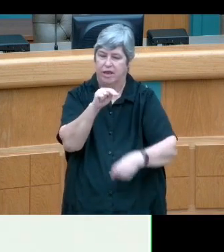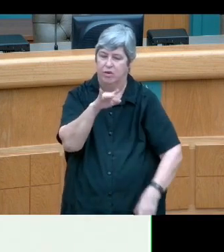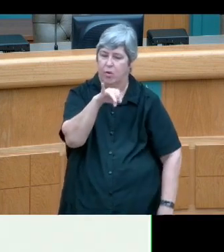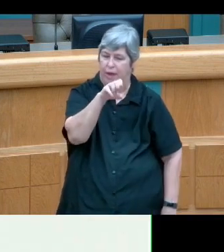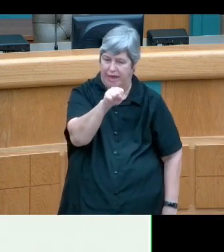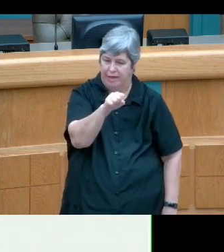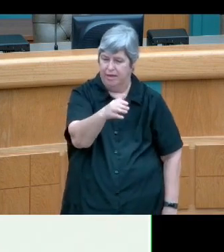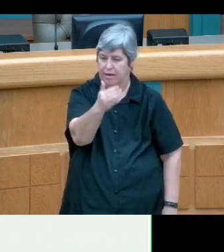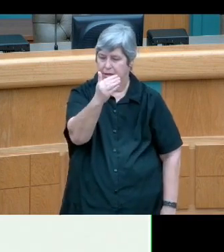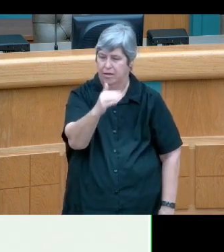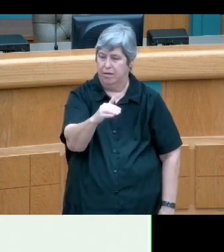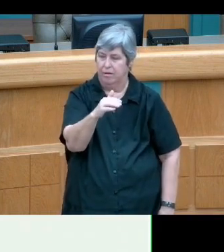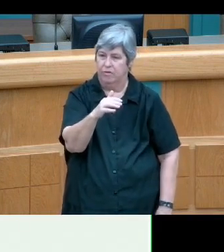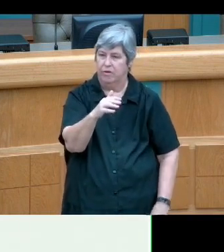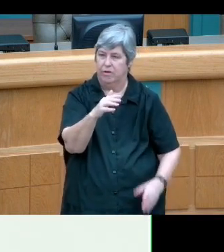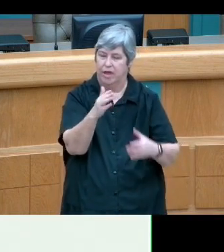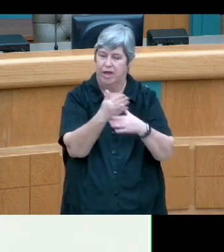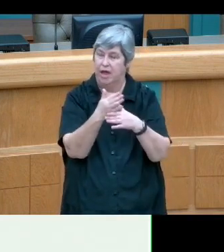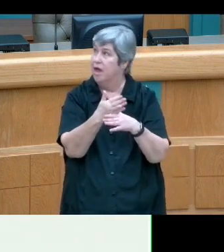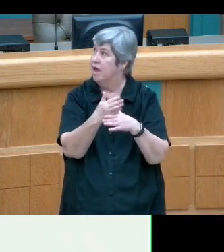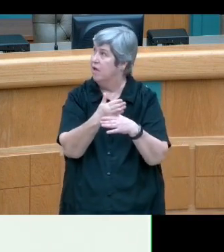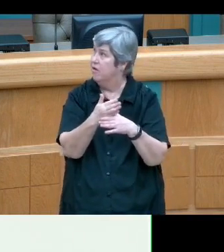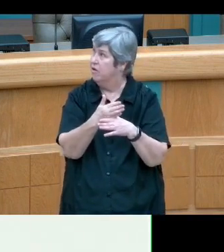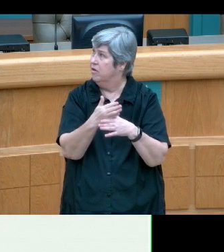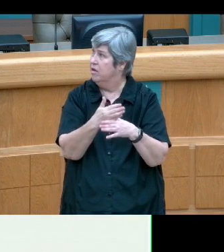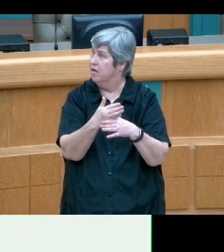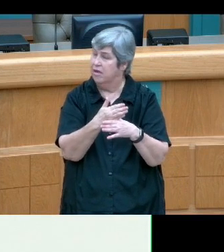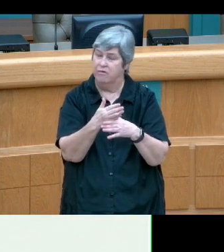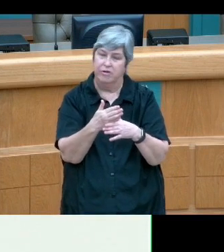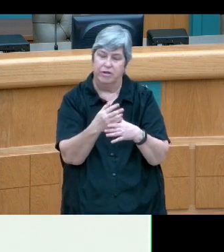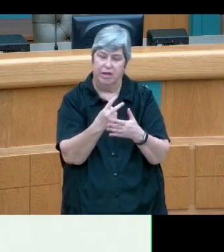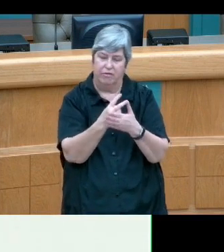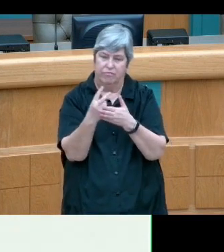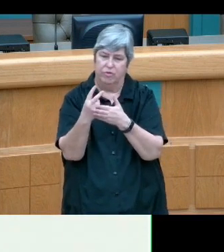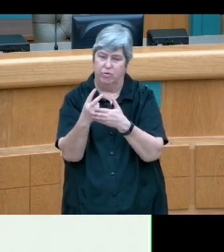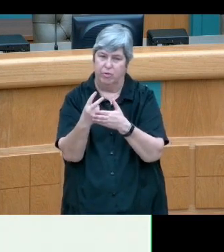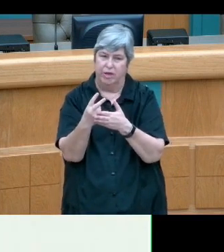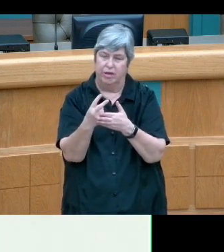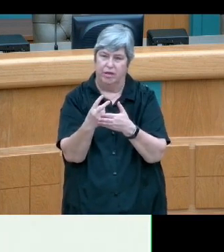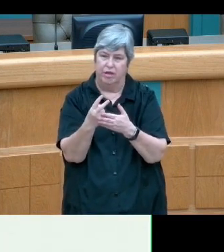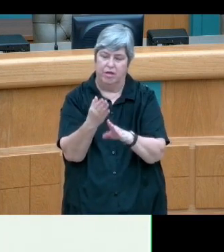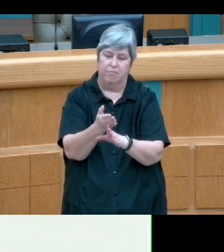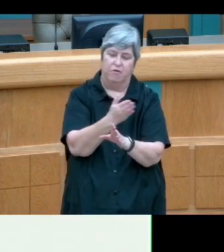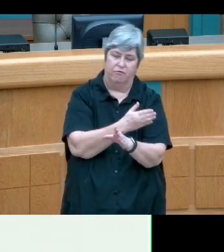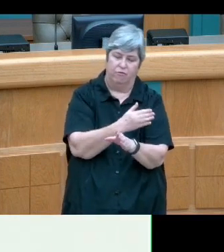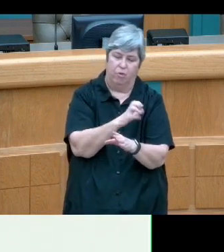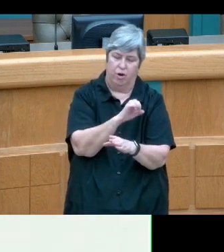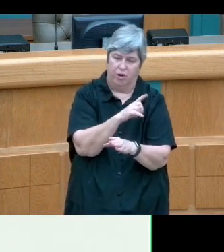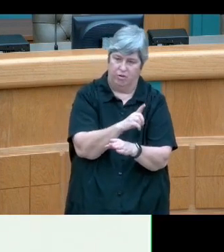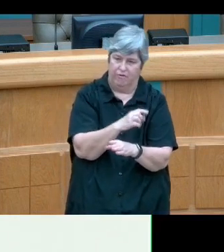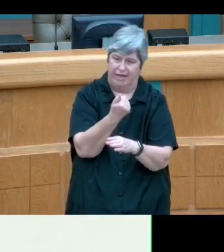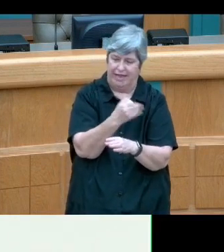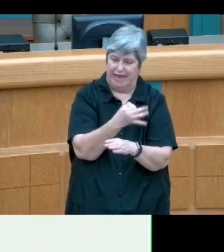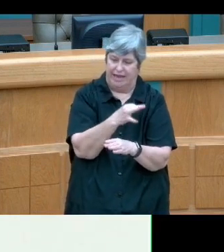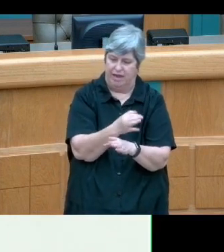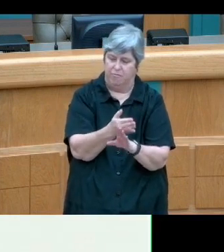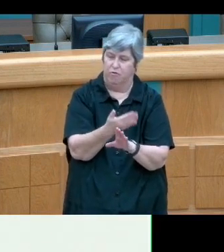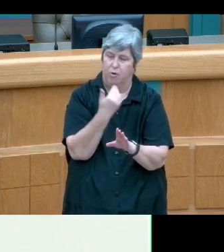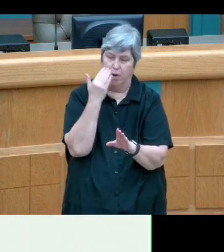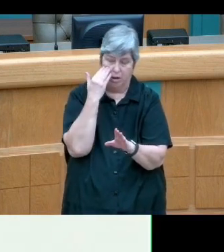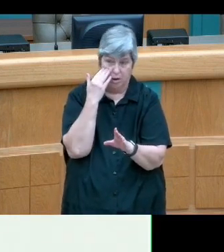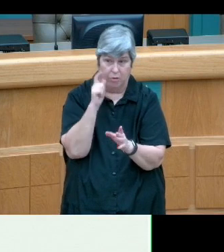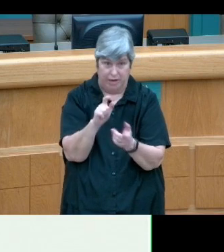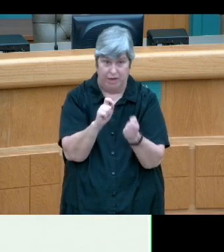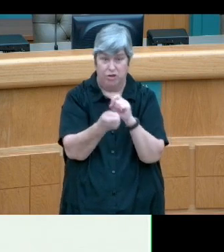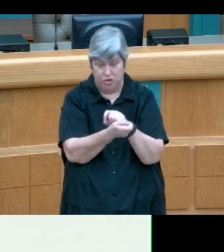Nueces on an average set of 2 weeks before COVID-19, before we realized that maybe we should